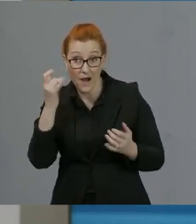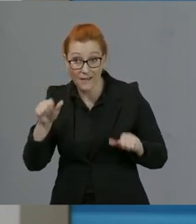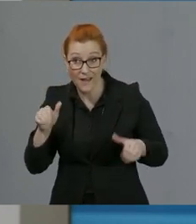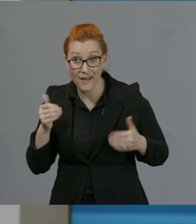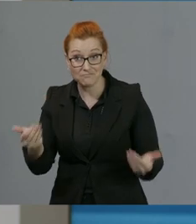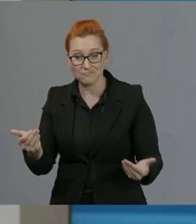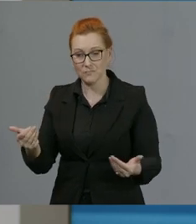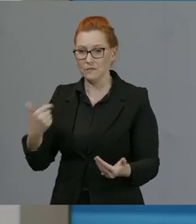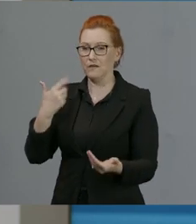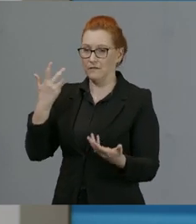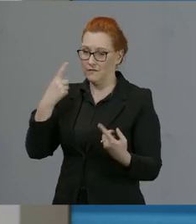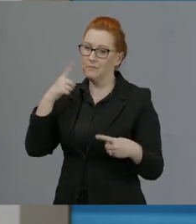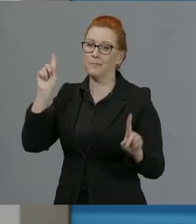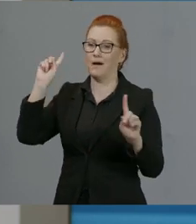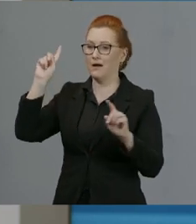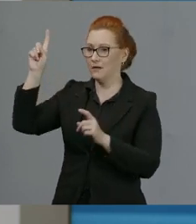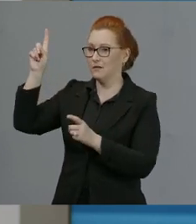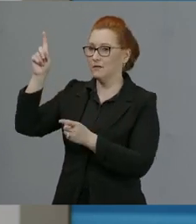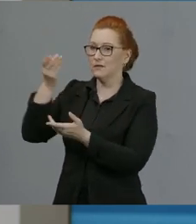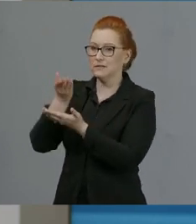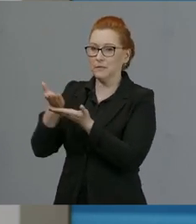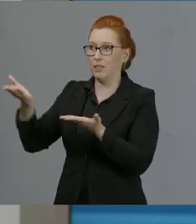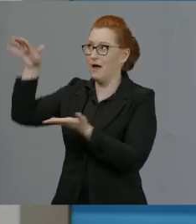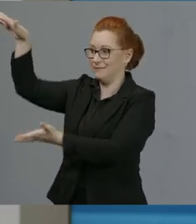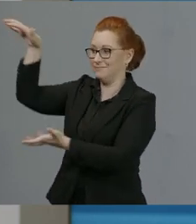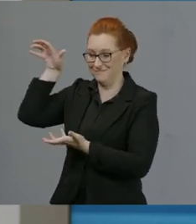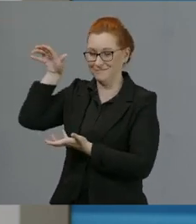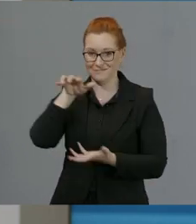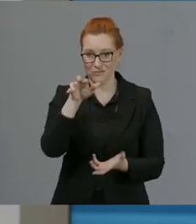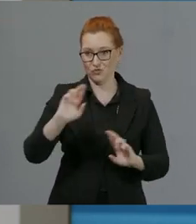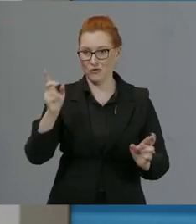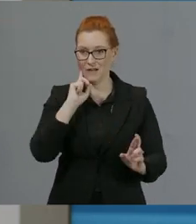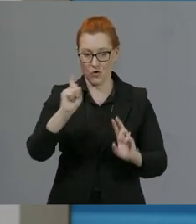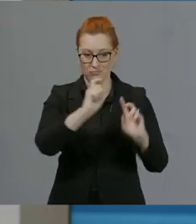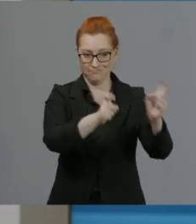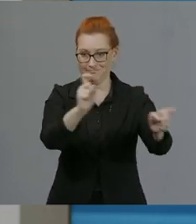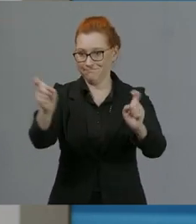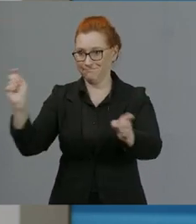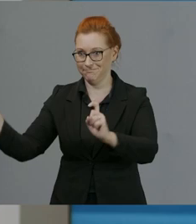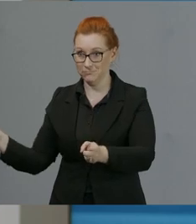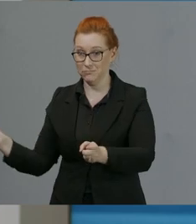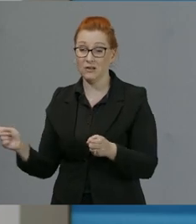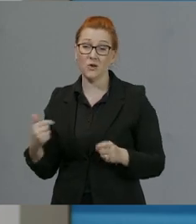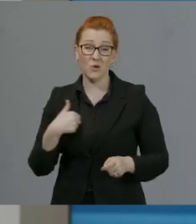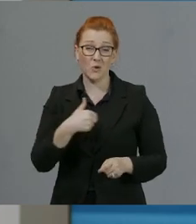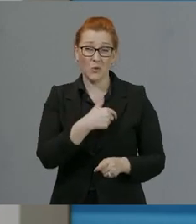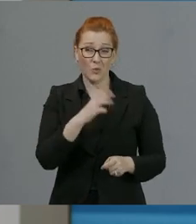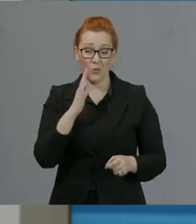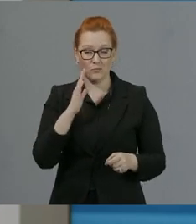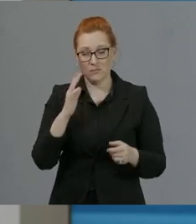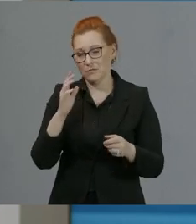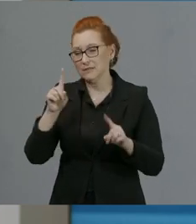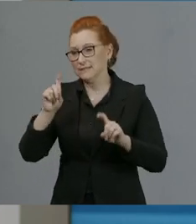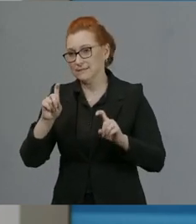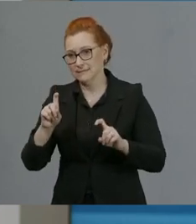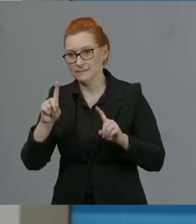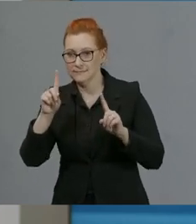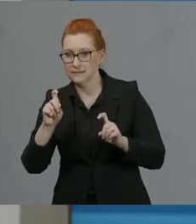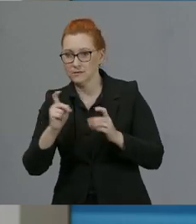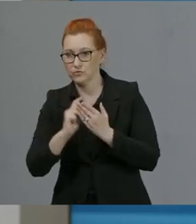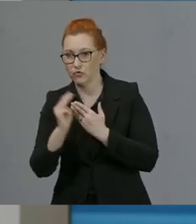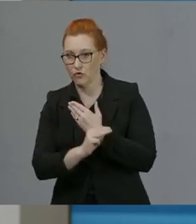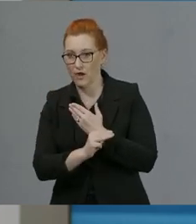some of our commercial lab partners to run those tests. And then, what we're trying to do is we're going to see how this pilot goes, how long it